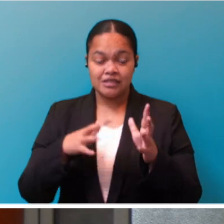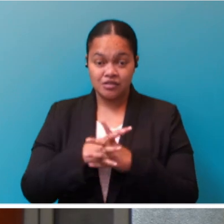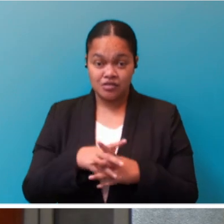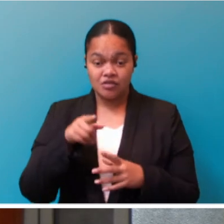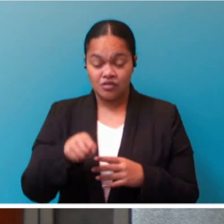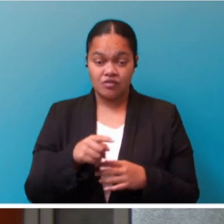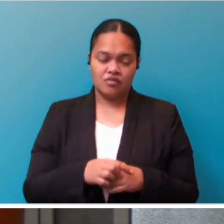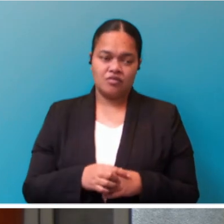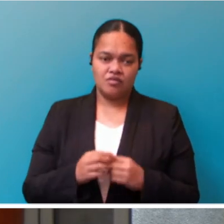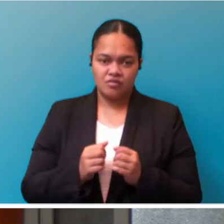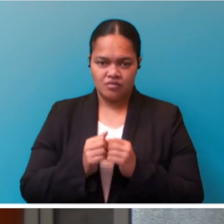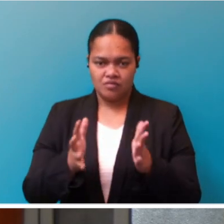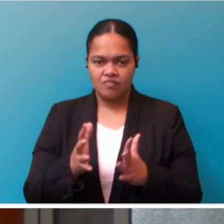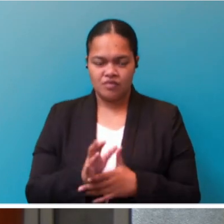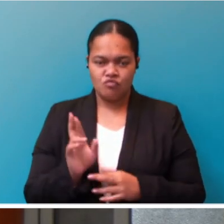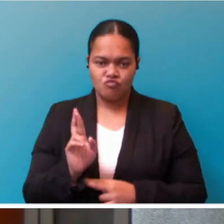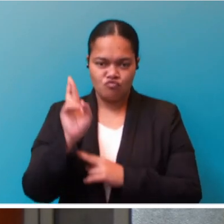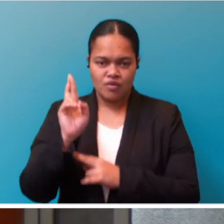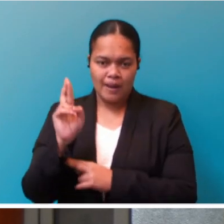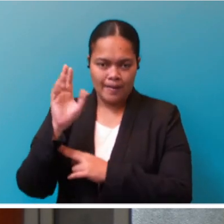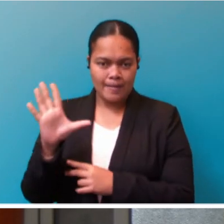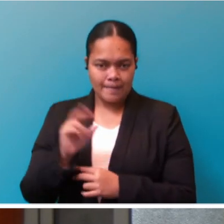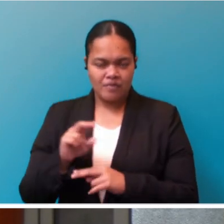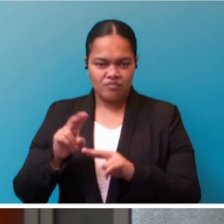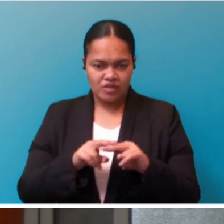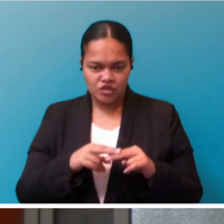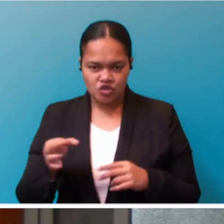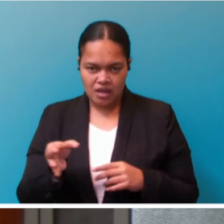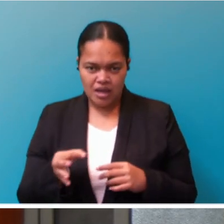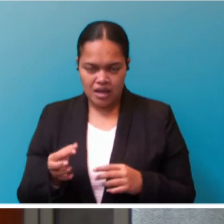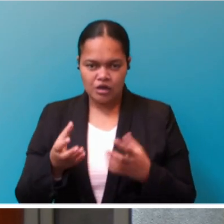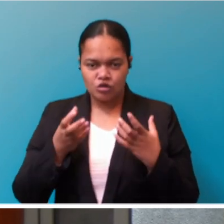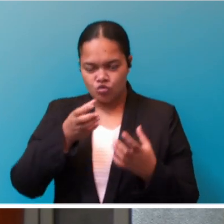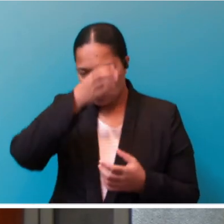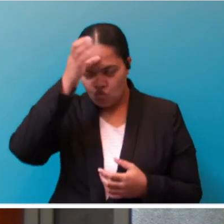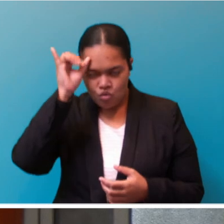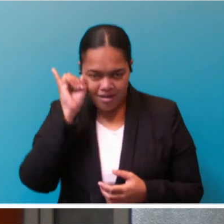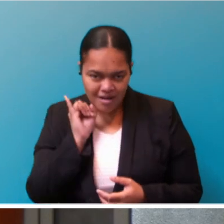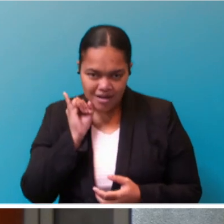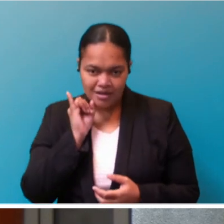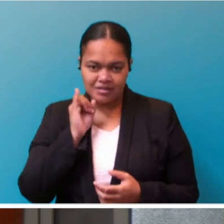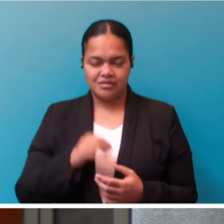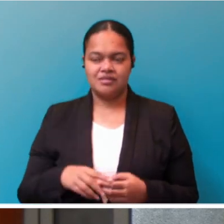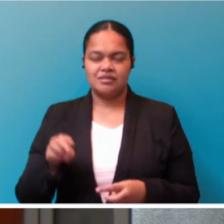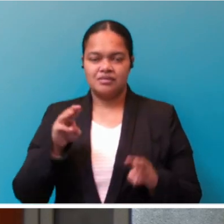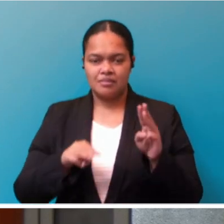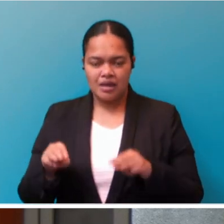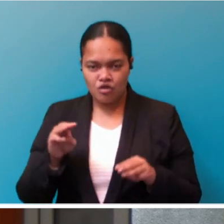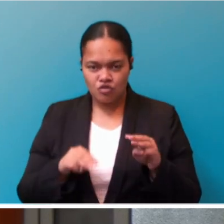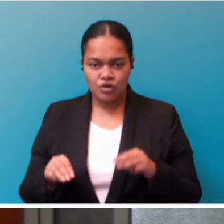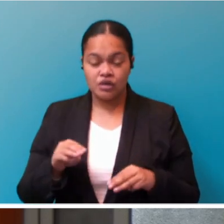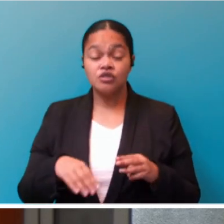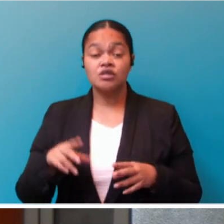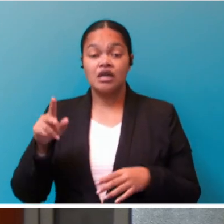Session convened representatives from Fiji Islands, Cook Islands, Federated States of Micronesia, Kiribati,